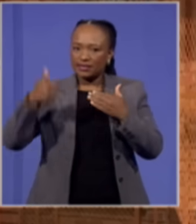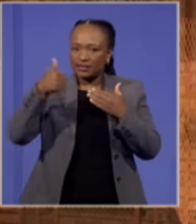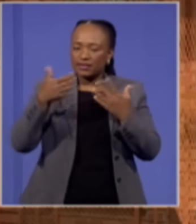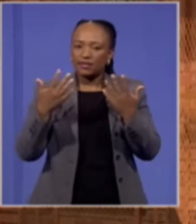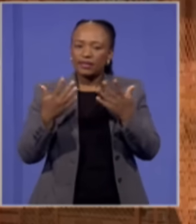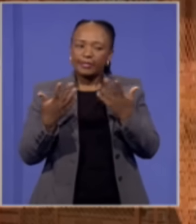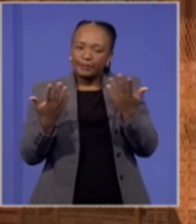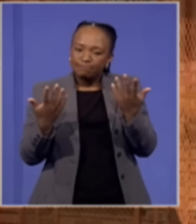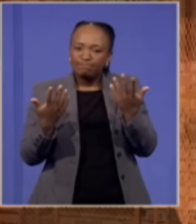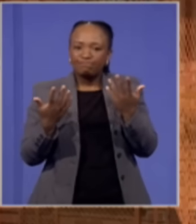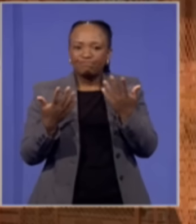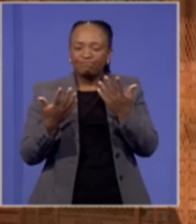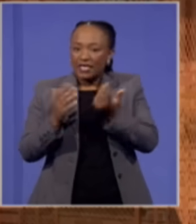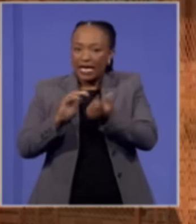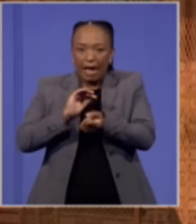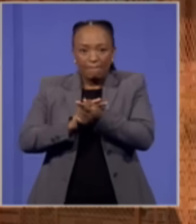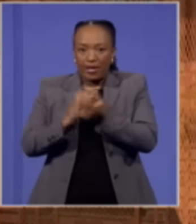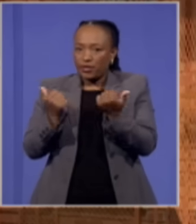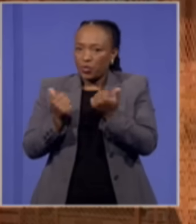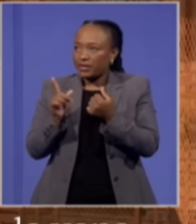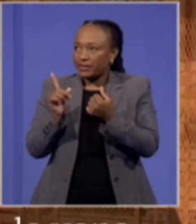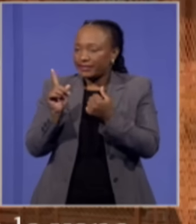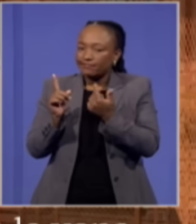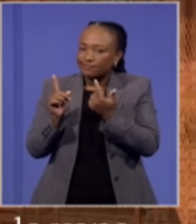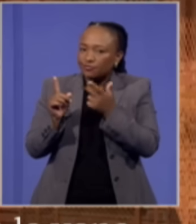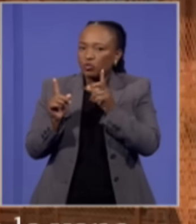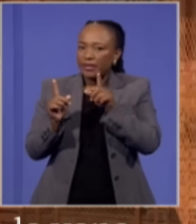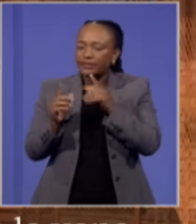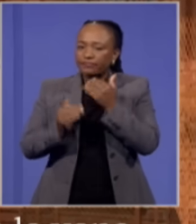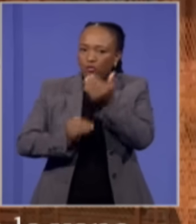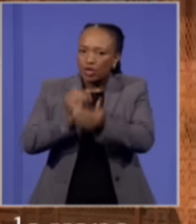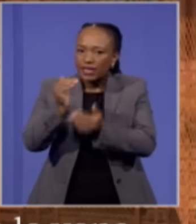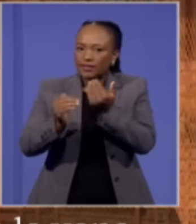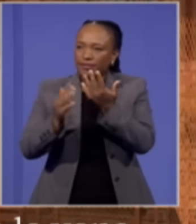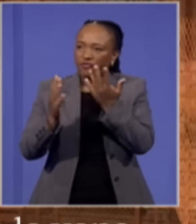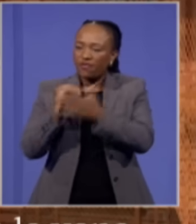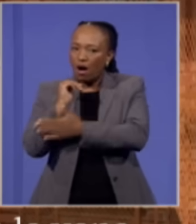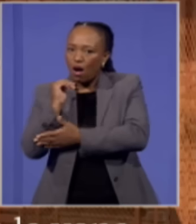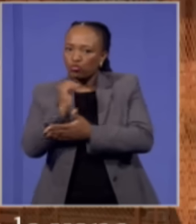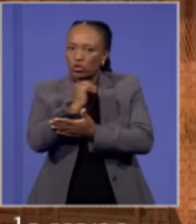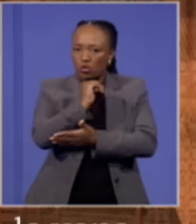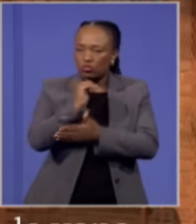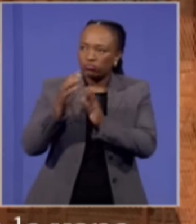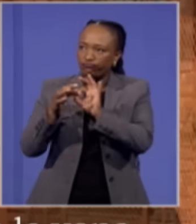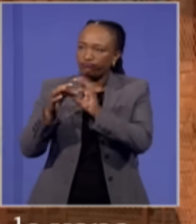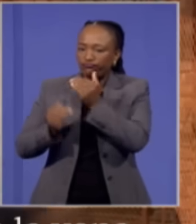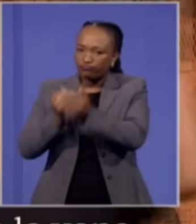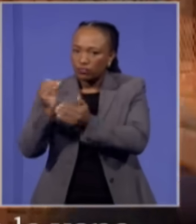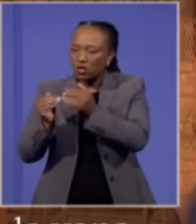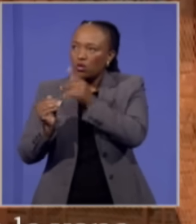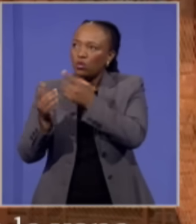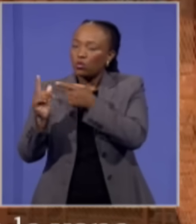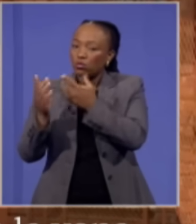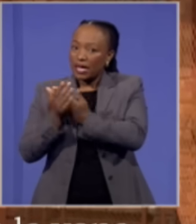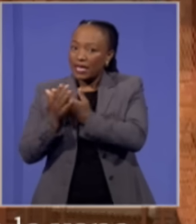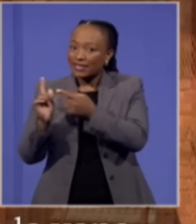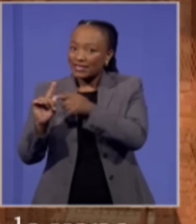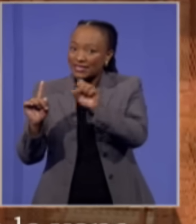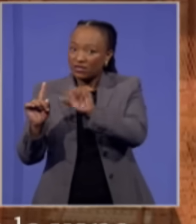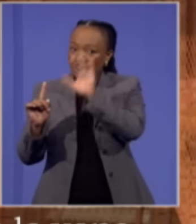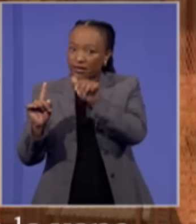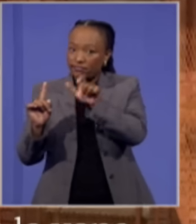diplomatic protocols and processes to facilitate the smooth return of Ambassador Rasool to South Africa and